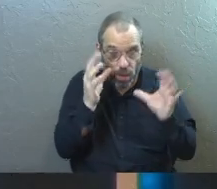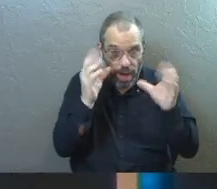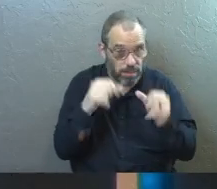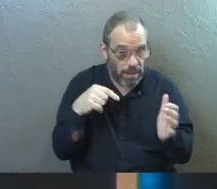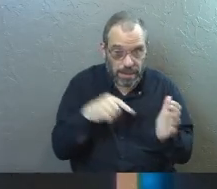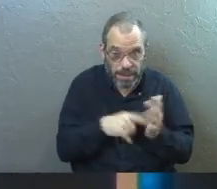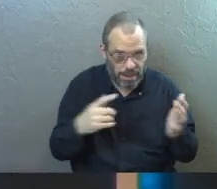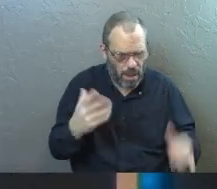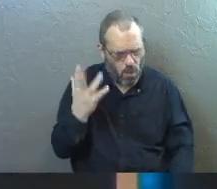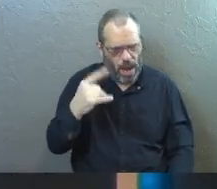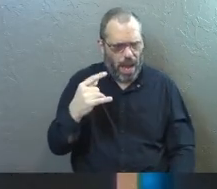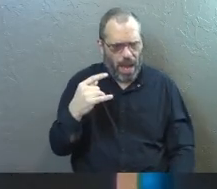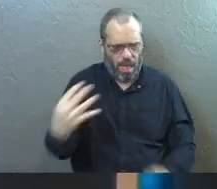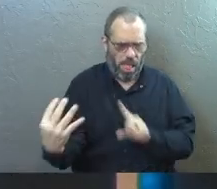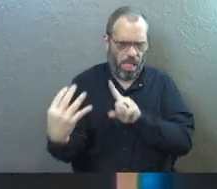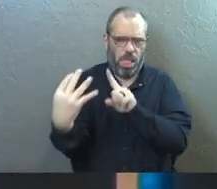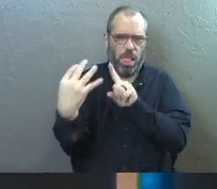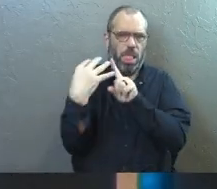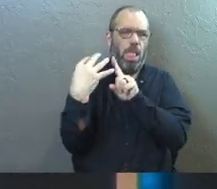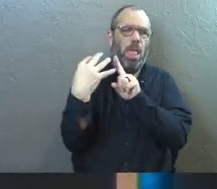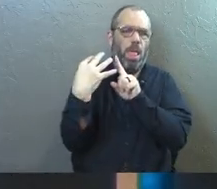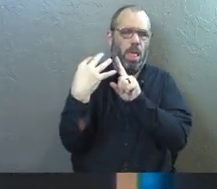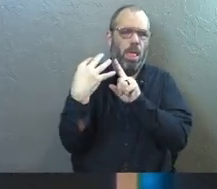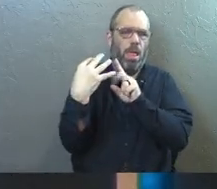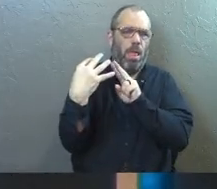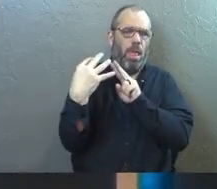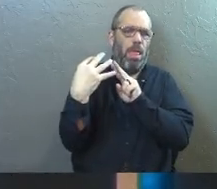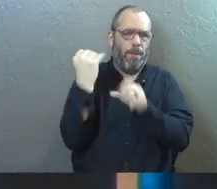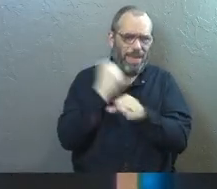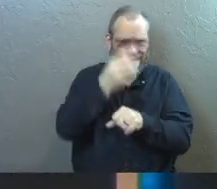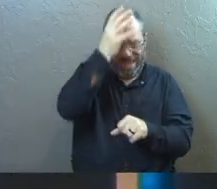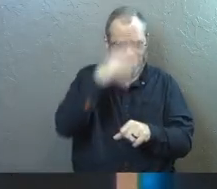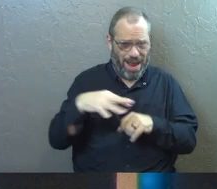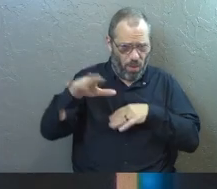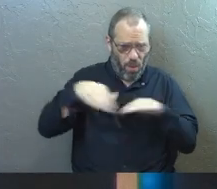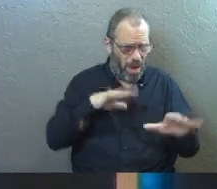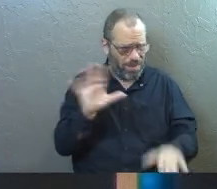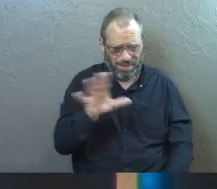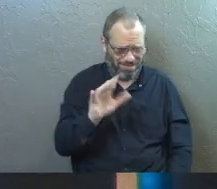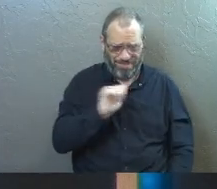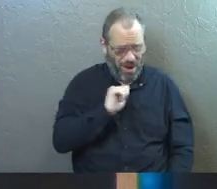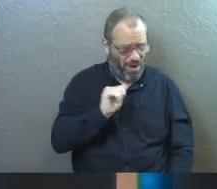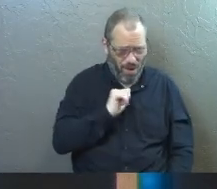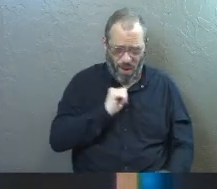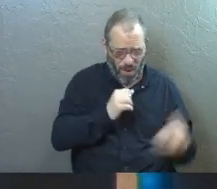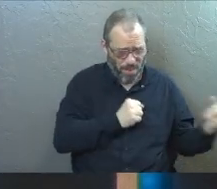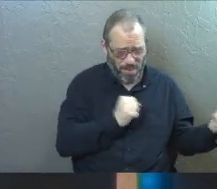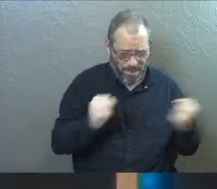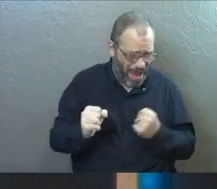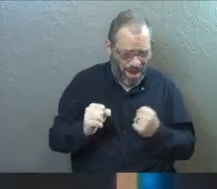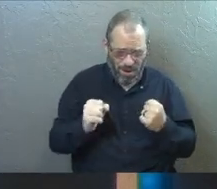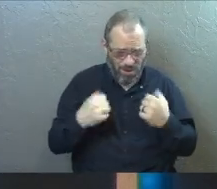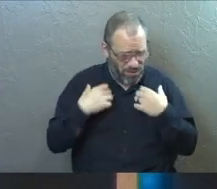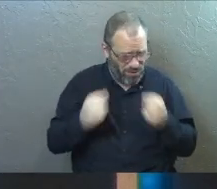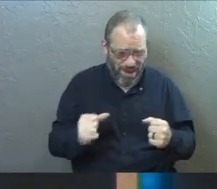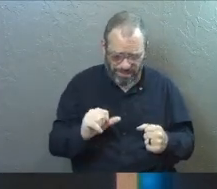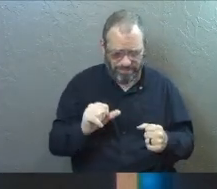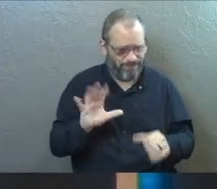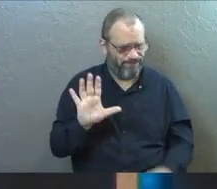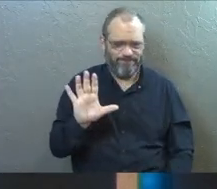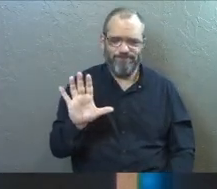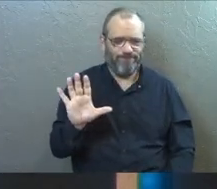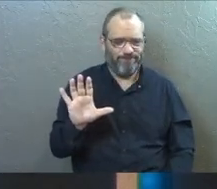surprising about this? And why stare at us as though we had made this man walk by our own power or